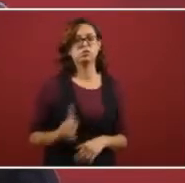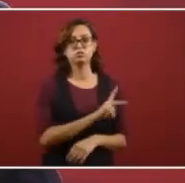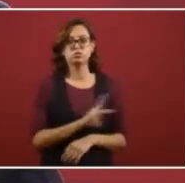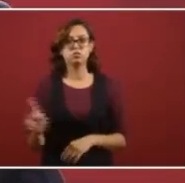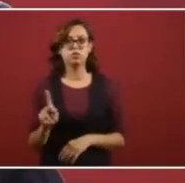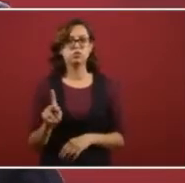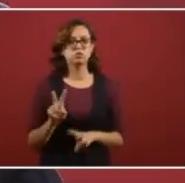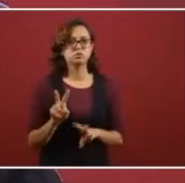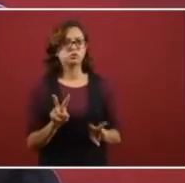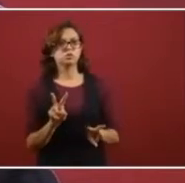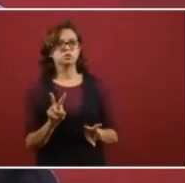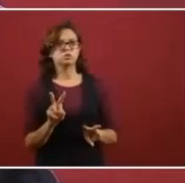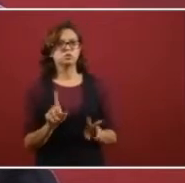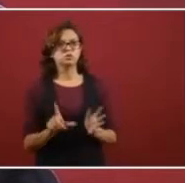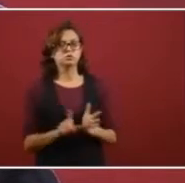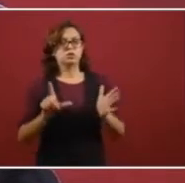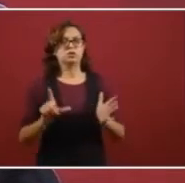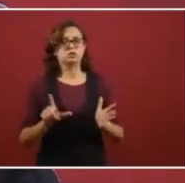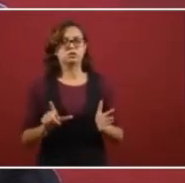for all